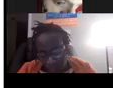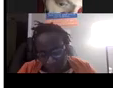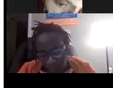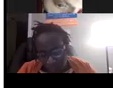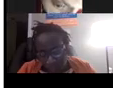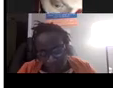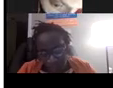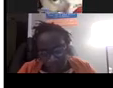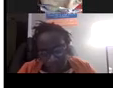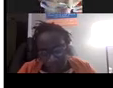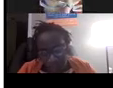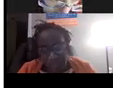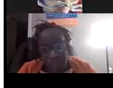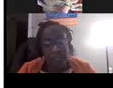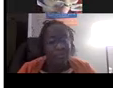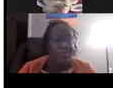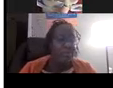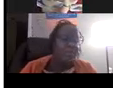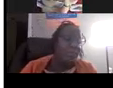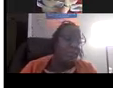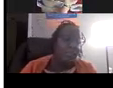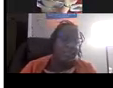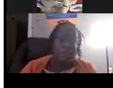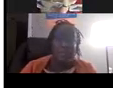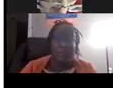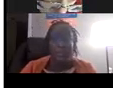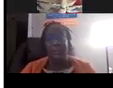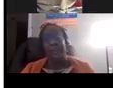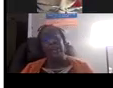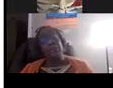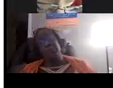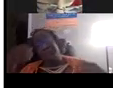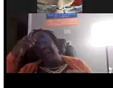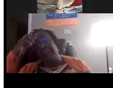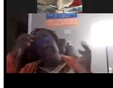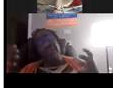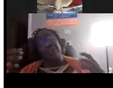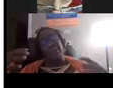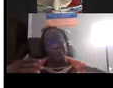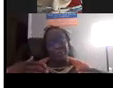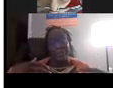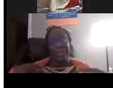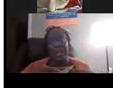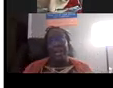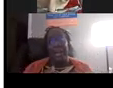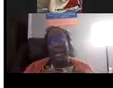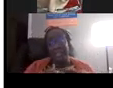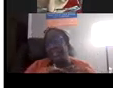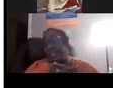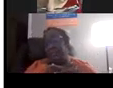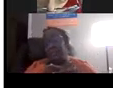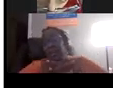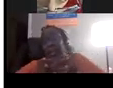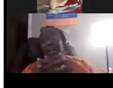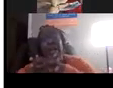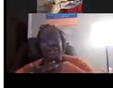one model for the way we can be. Thanks so much for sharing. So in that particular story, I see